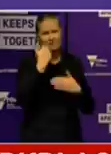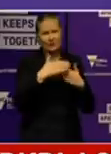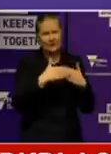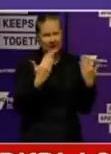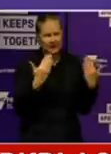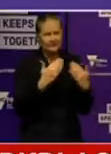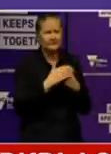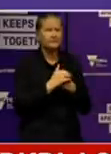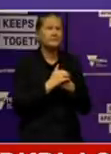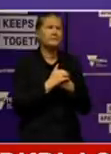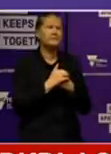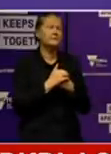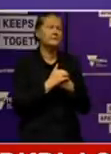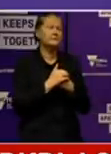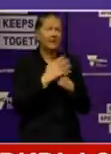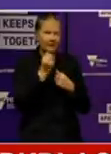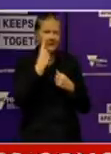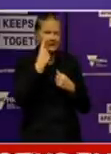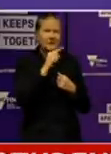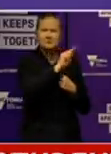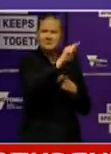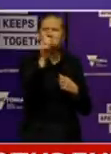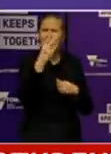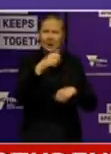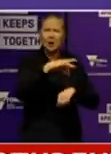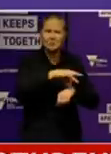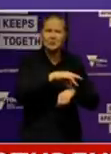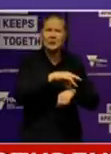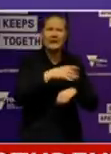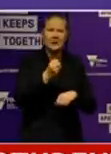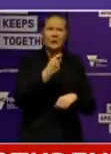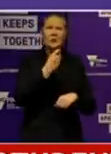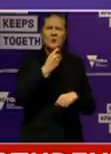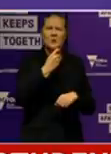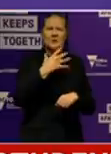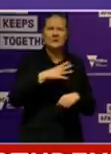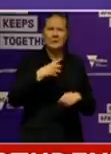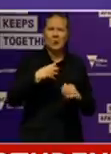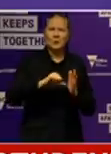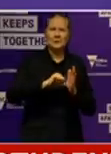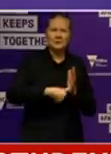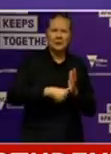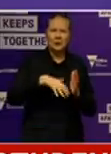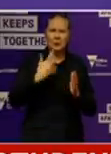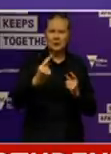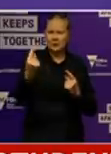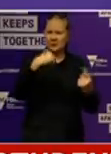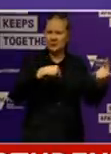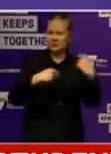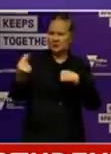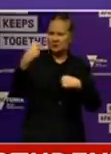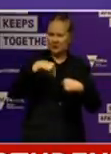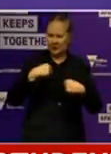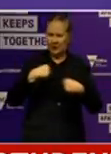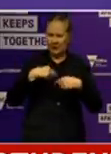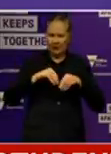services in recent weeks due to the concerns that they have about their staff and their patients. And we want to make